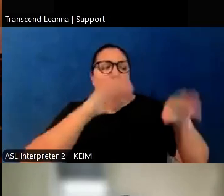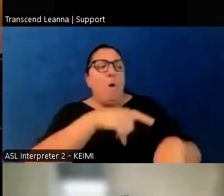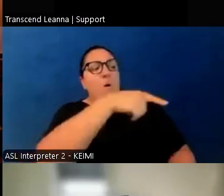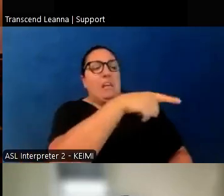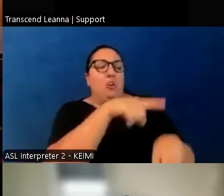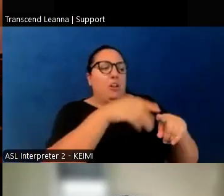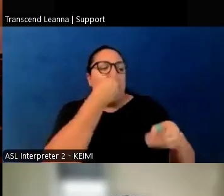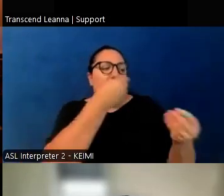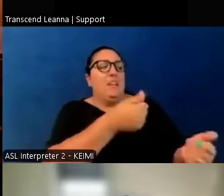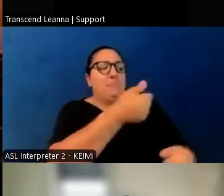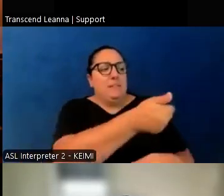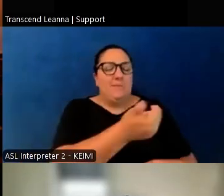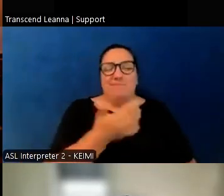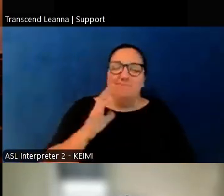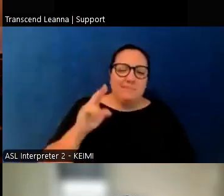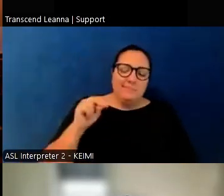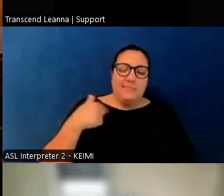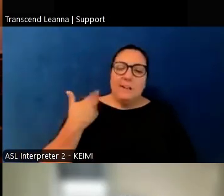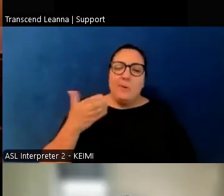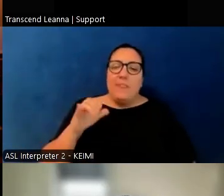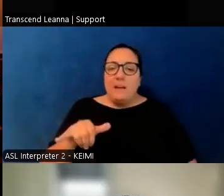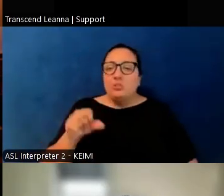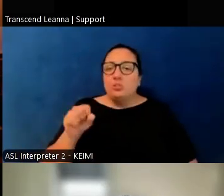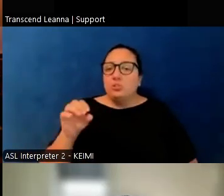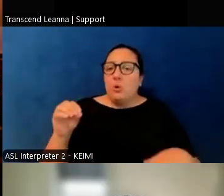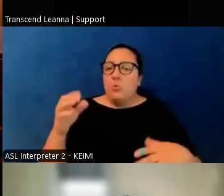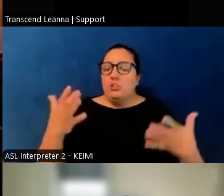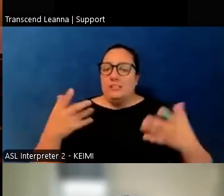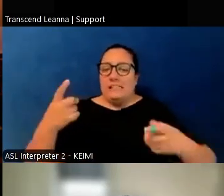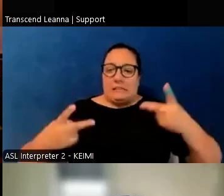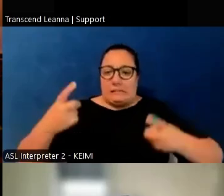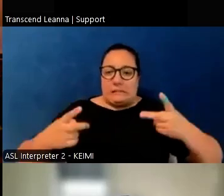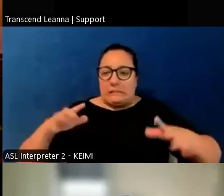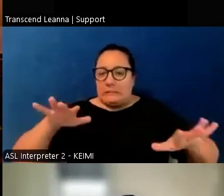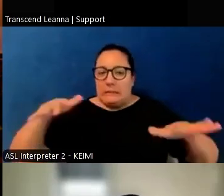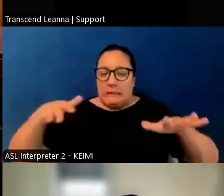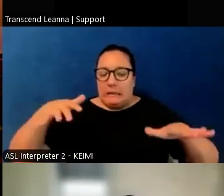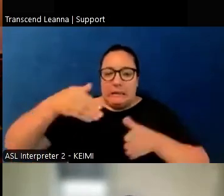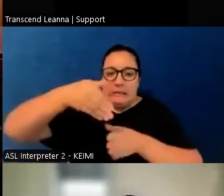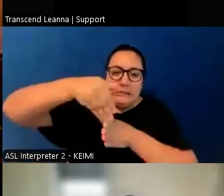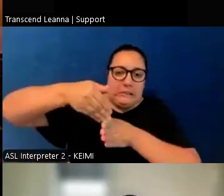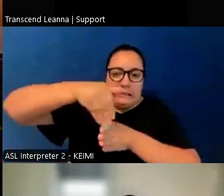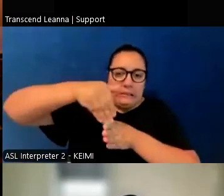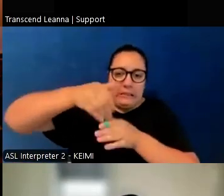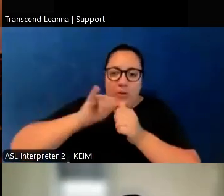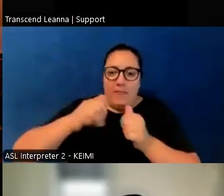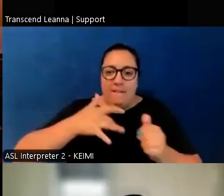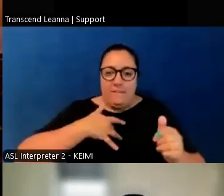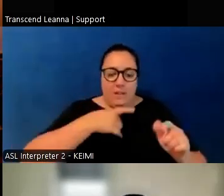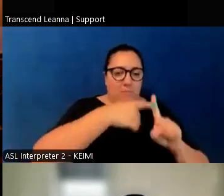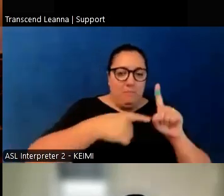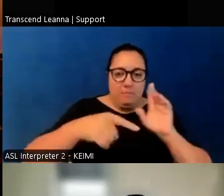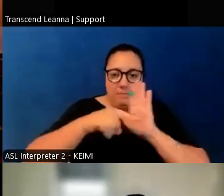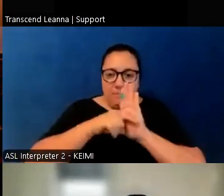himself. You know, and I, you know, so it's like I have that kind of weird double-edged thing with that, if that makes any sense at